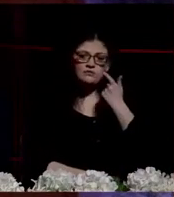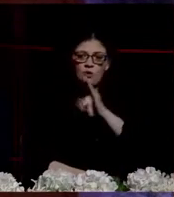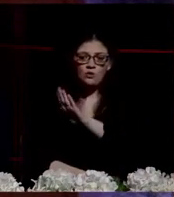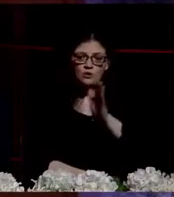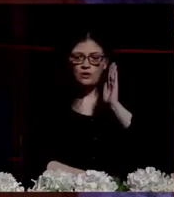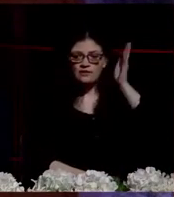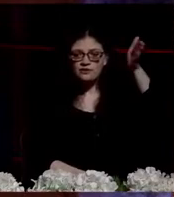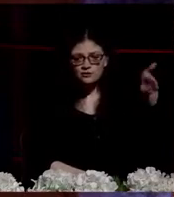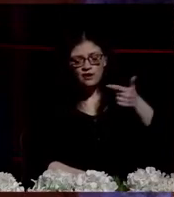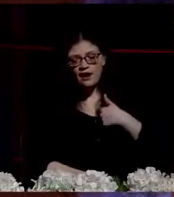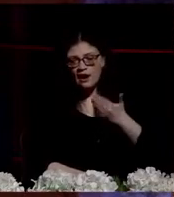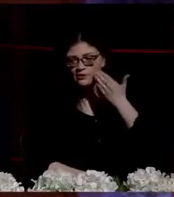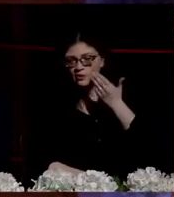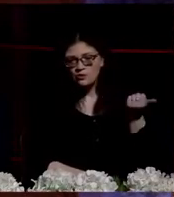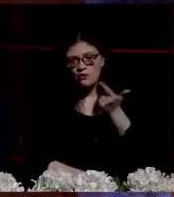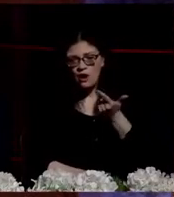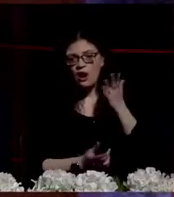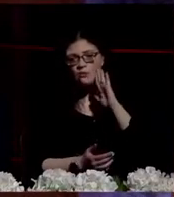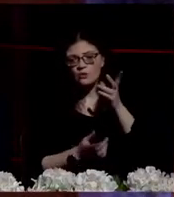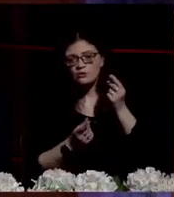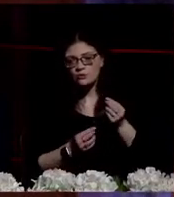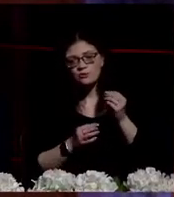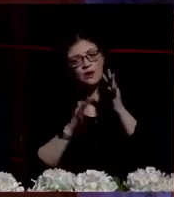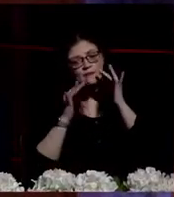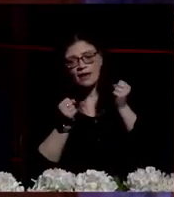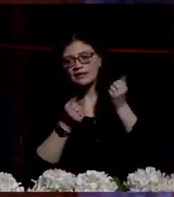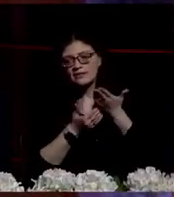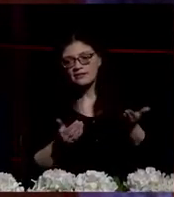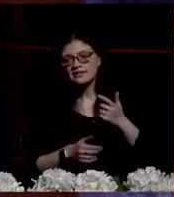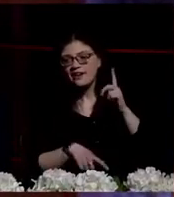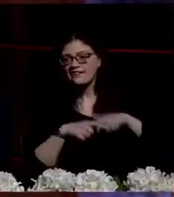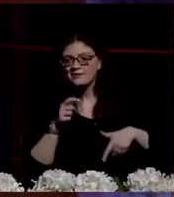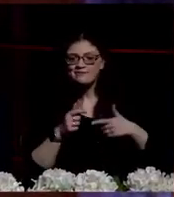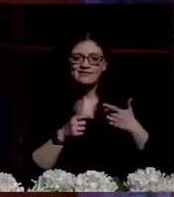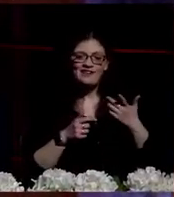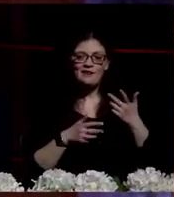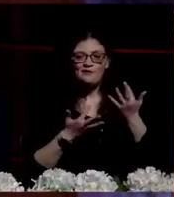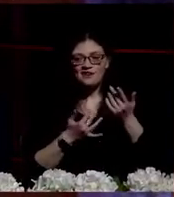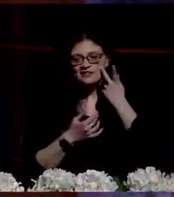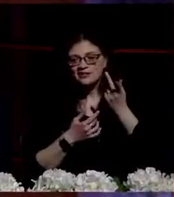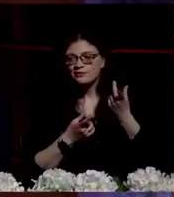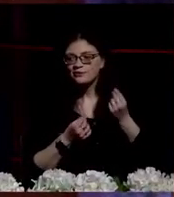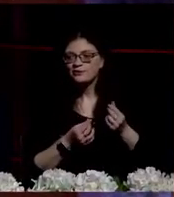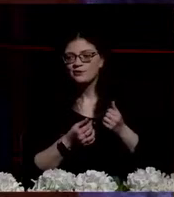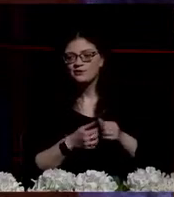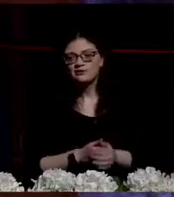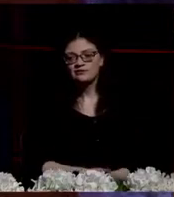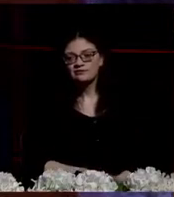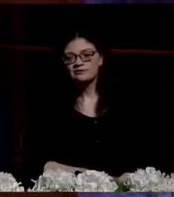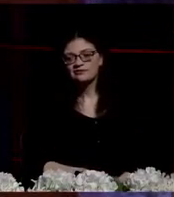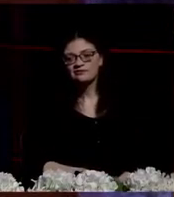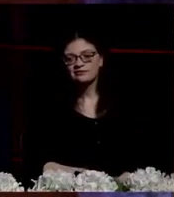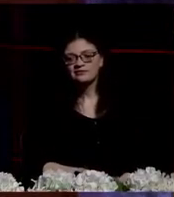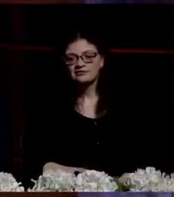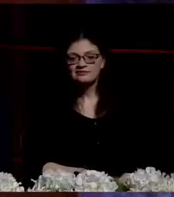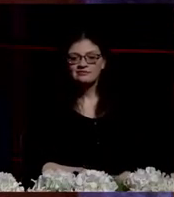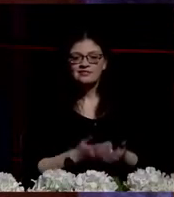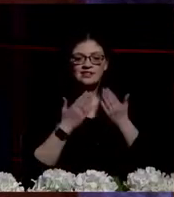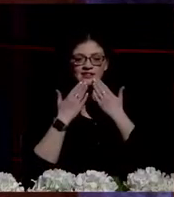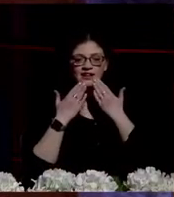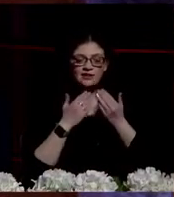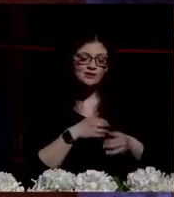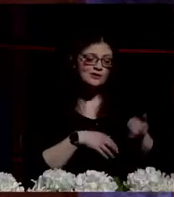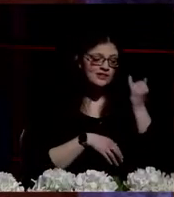you guys are all gonna do amazing things and can't wait to see what you do. Cheers to a great 4 years alongside each and every one of you, virtually